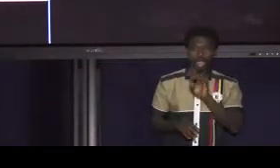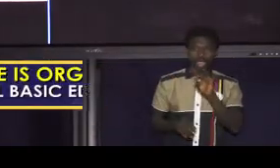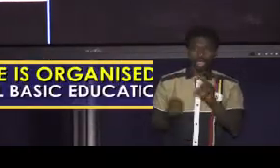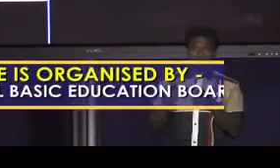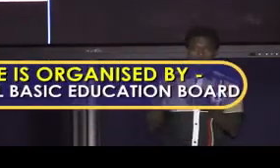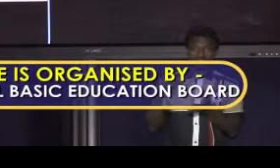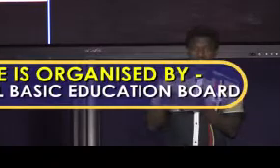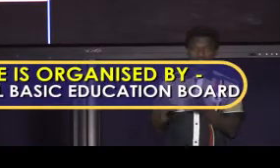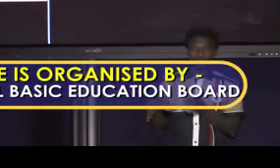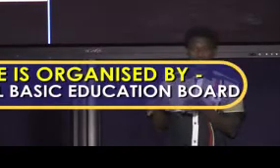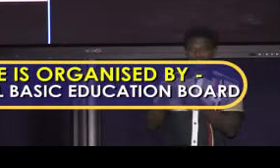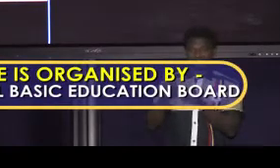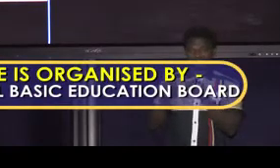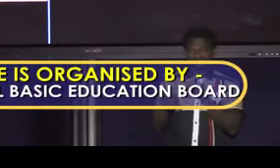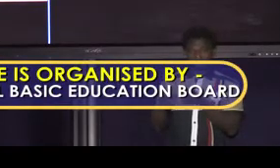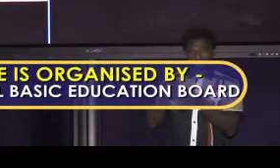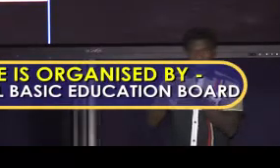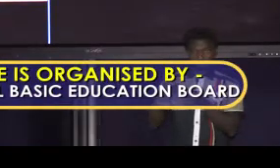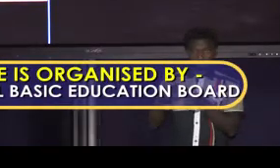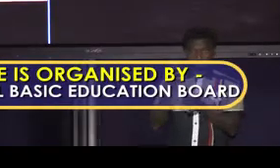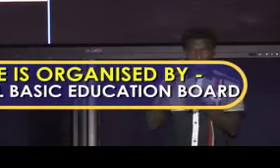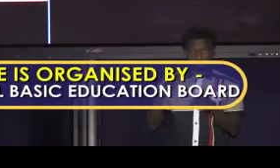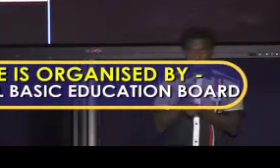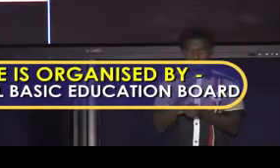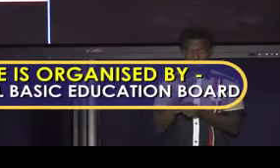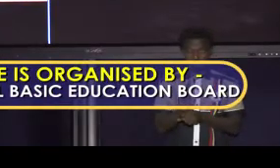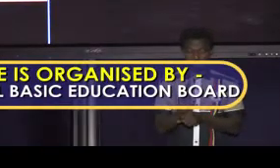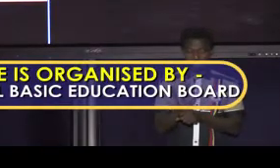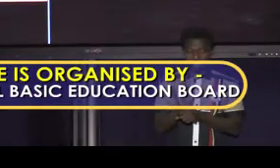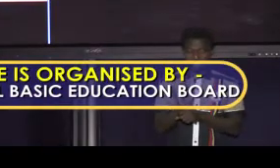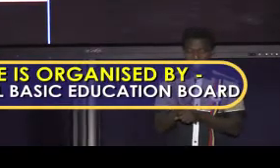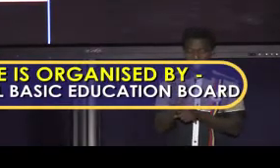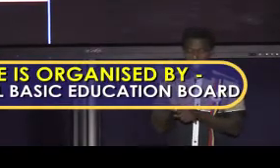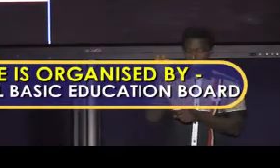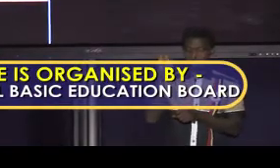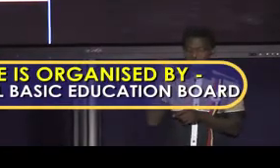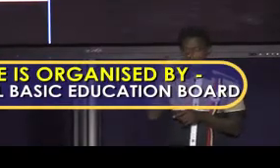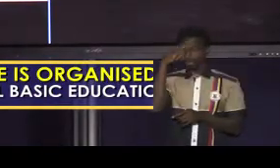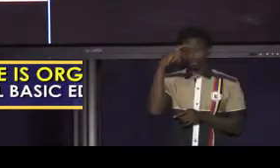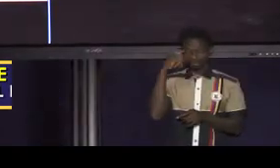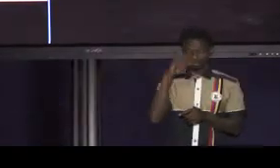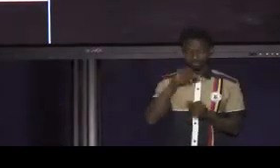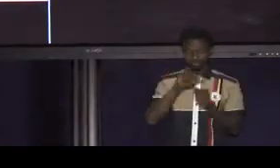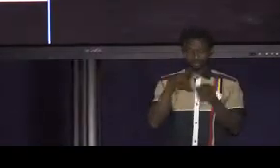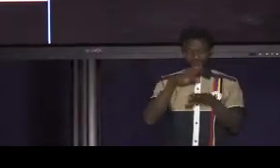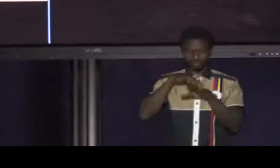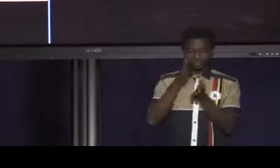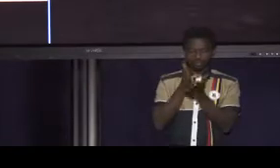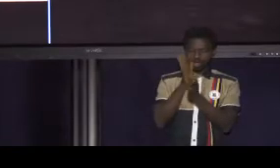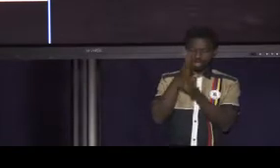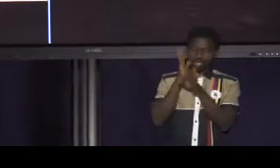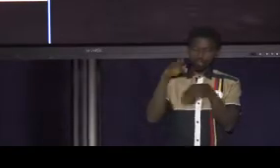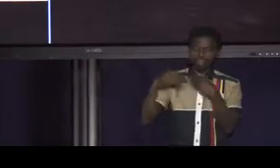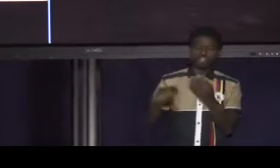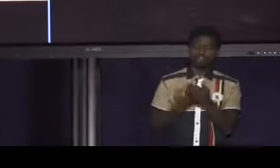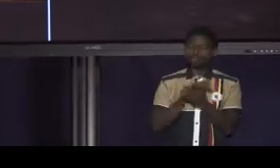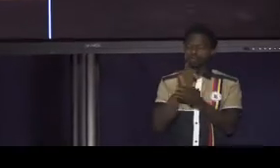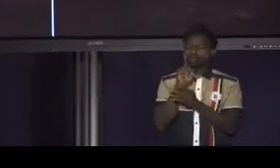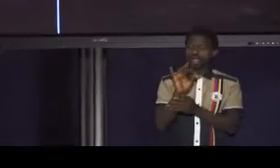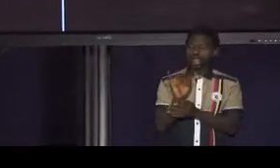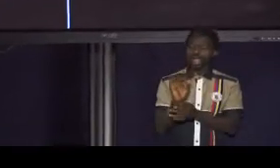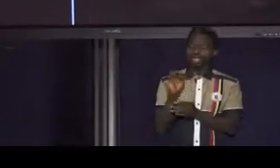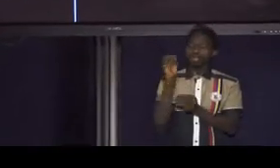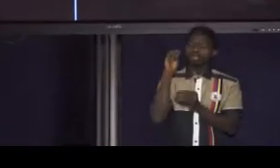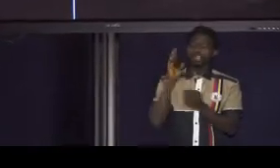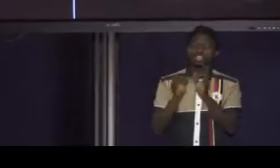angle inside, we will get 180 degrees because angles on a straight line will give us 180 degrees. We